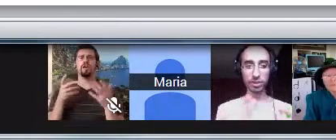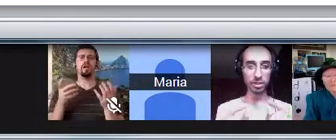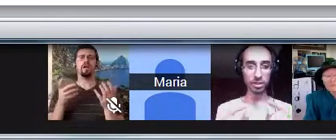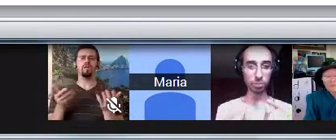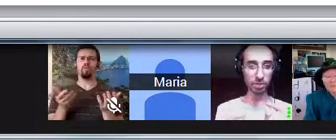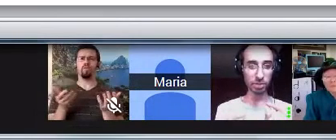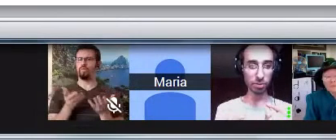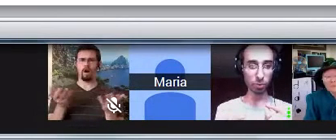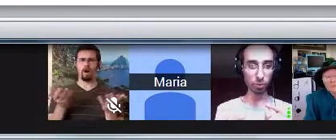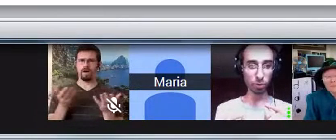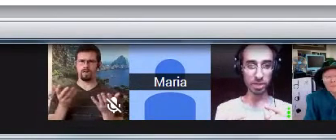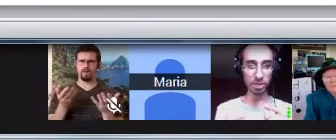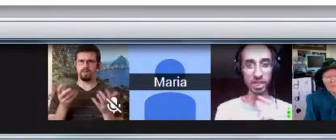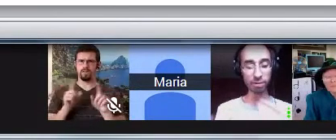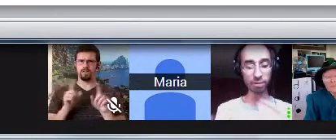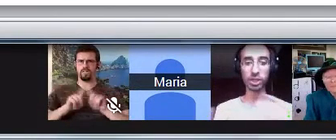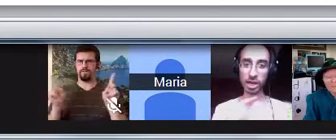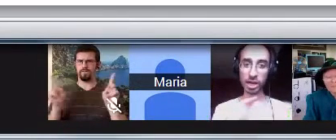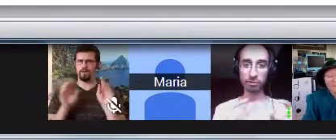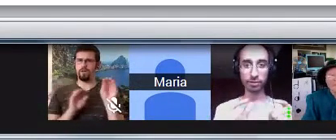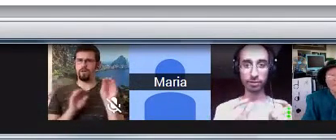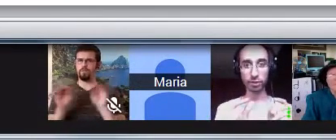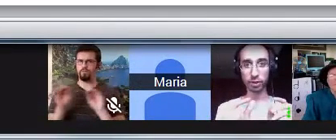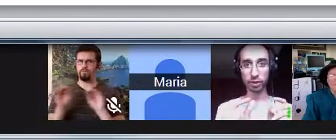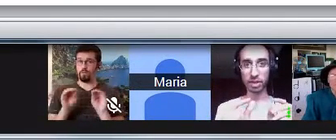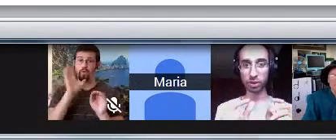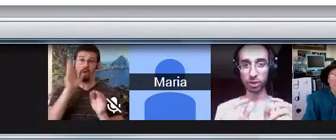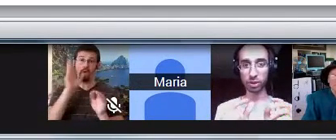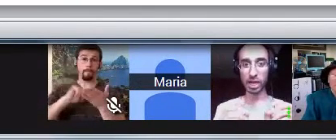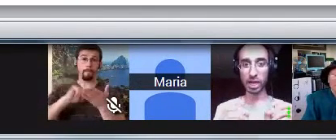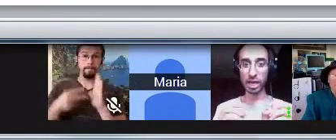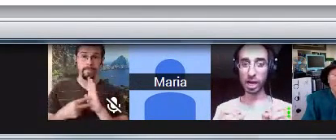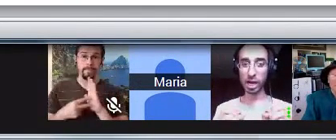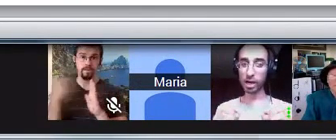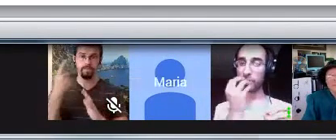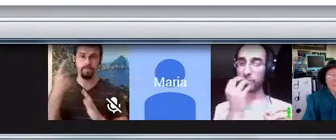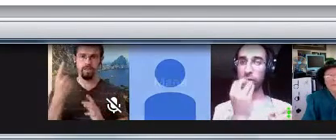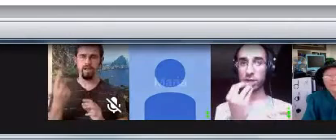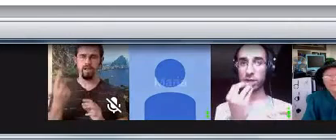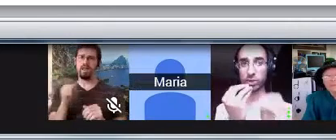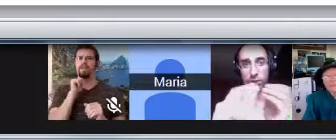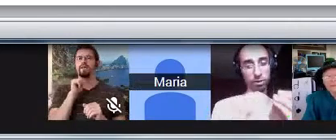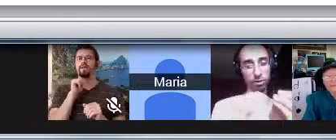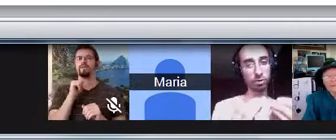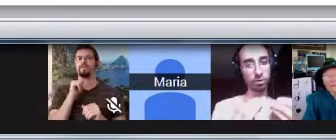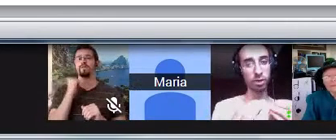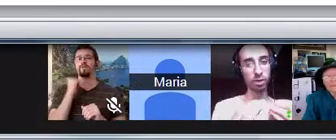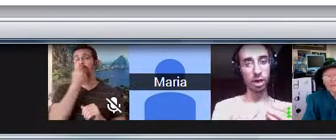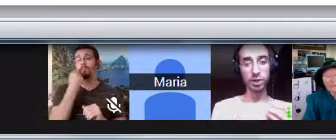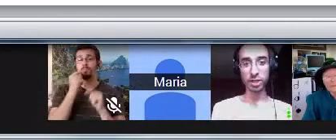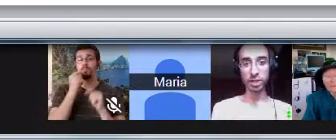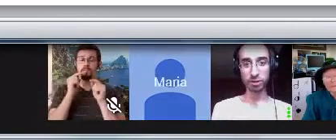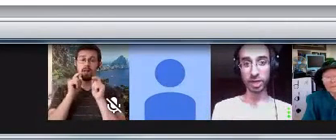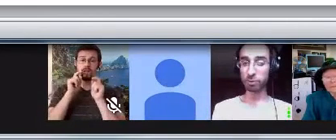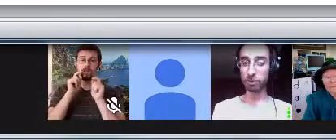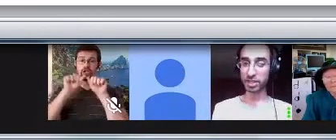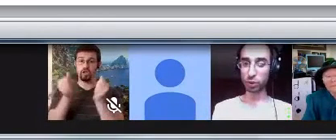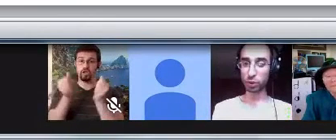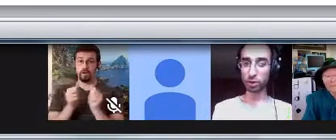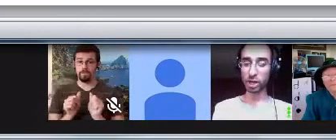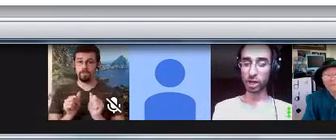movement will be meaningful enough. So for example, a mouth shape with a certain International Phonetic Alphabet